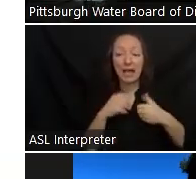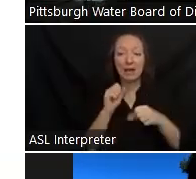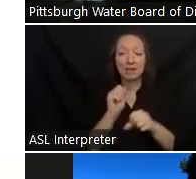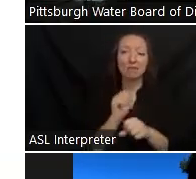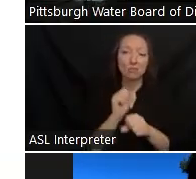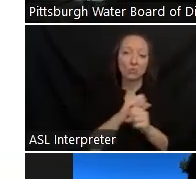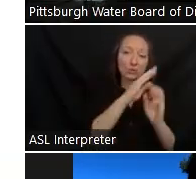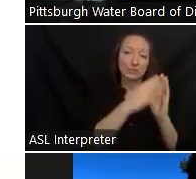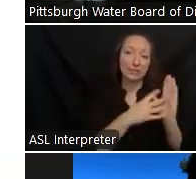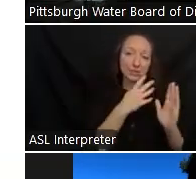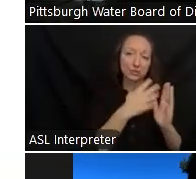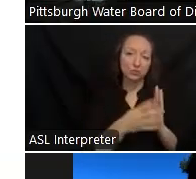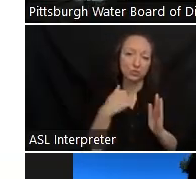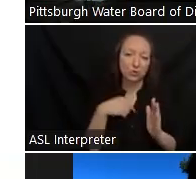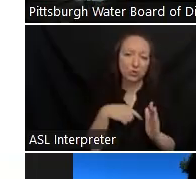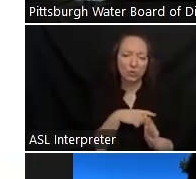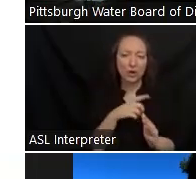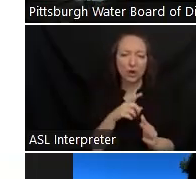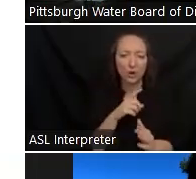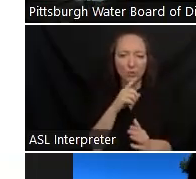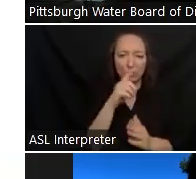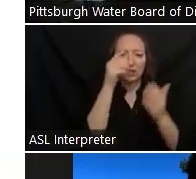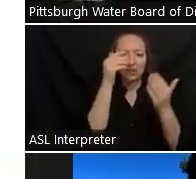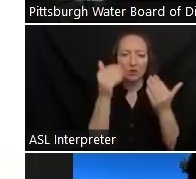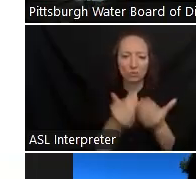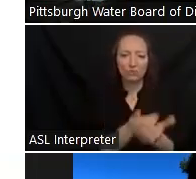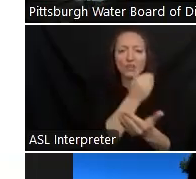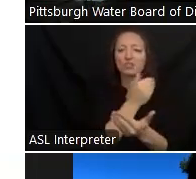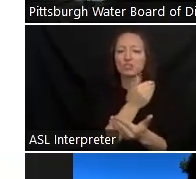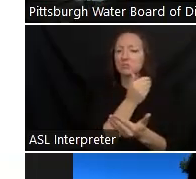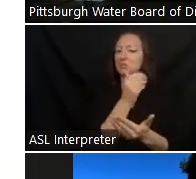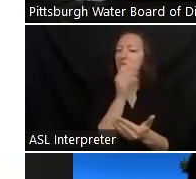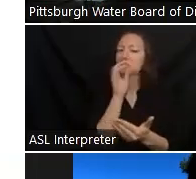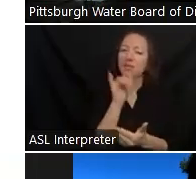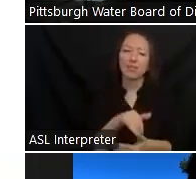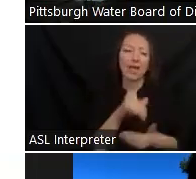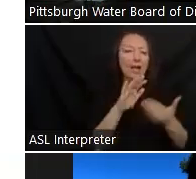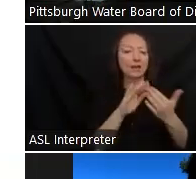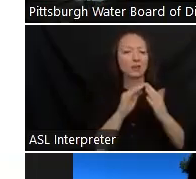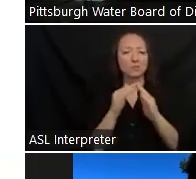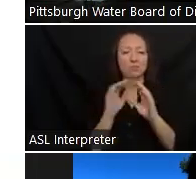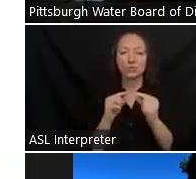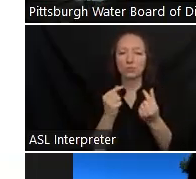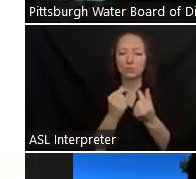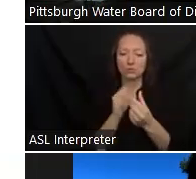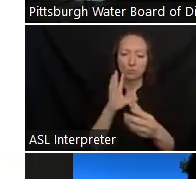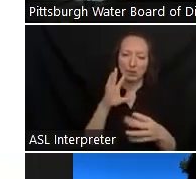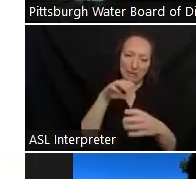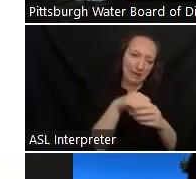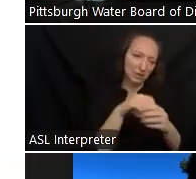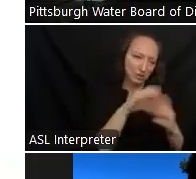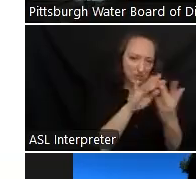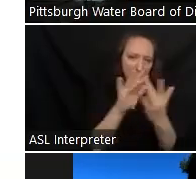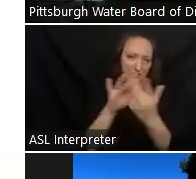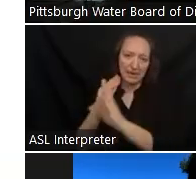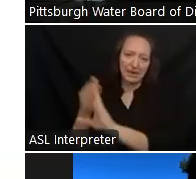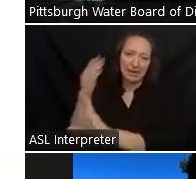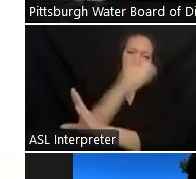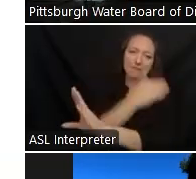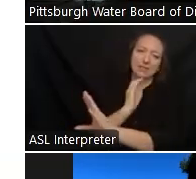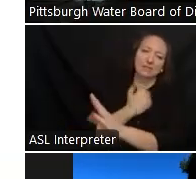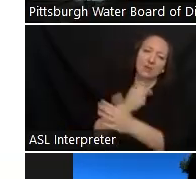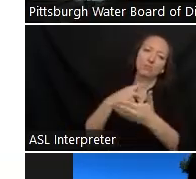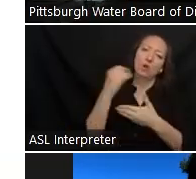are refreshing the community group engagement in advance of our projects so that everyone is